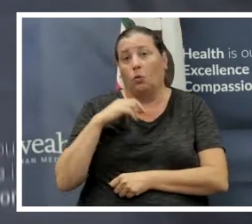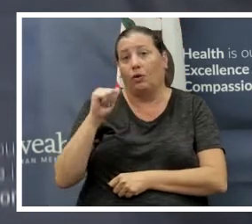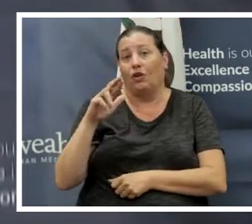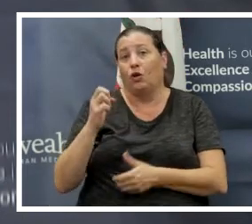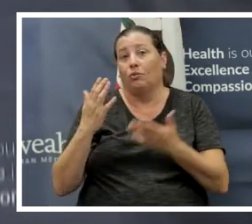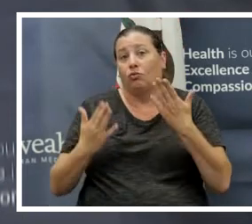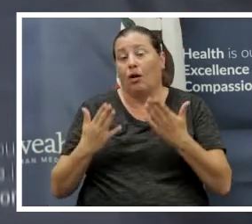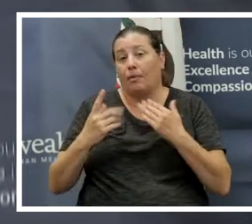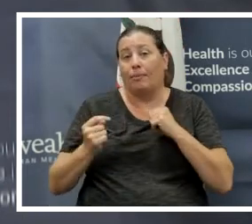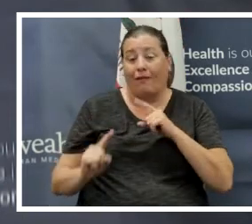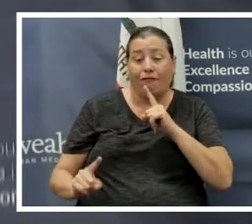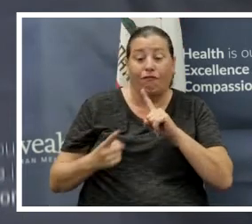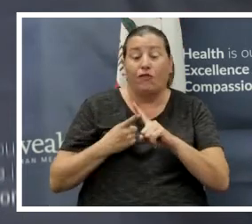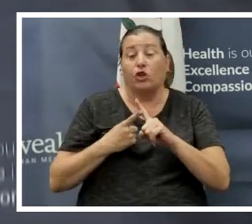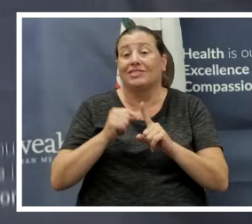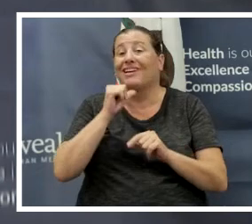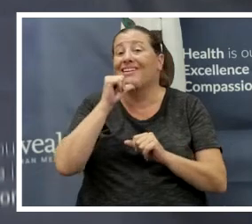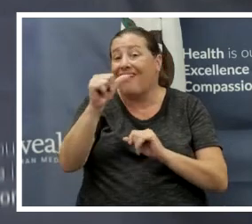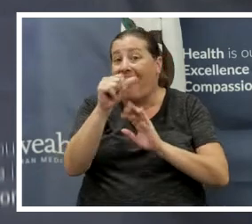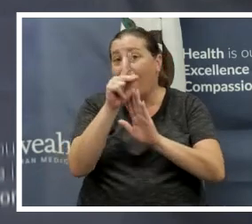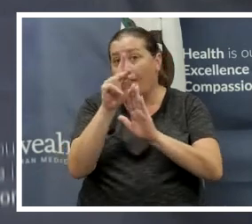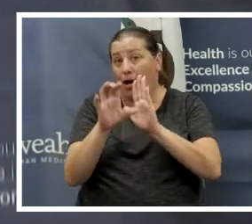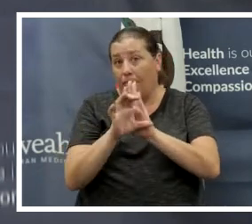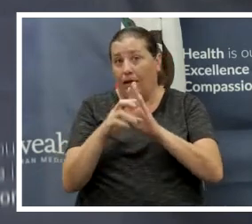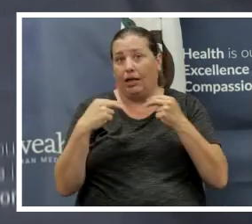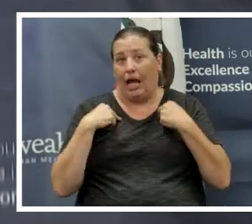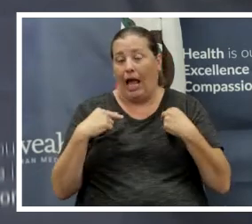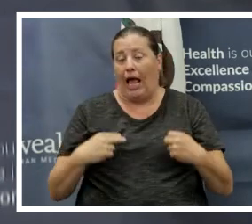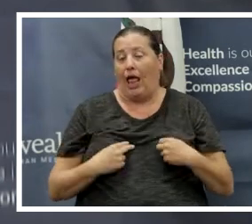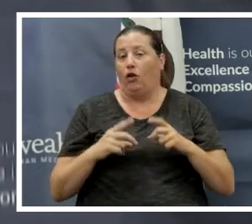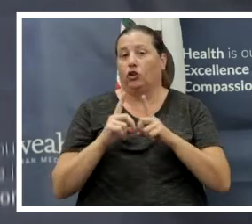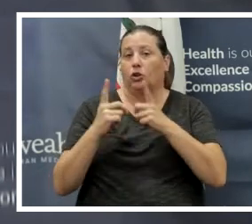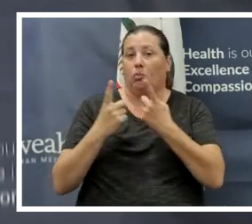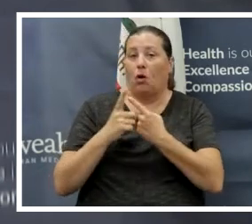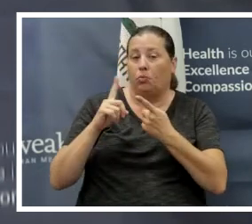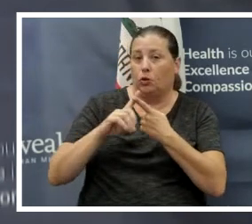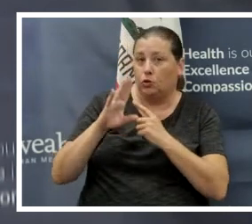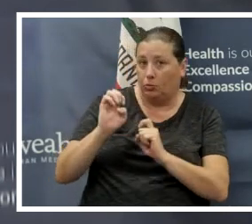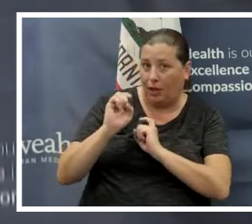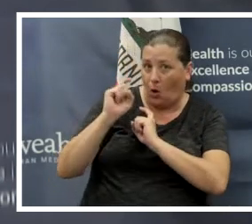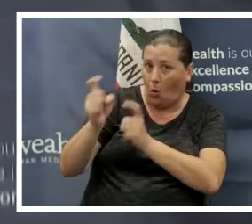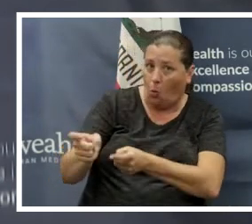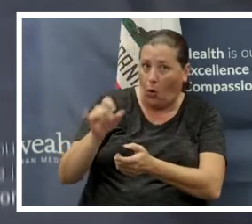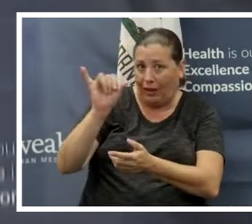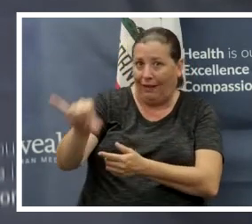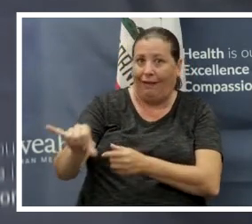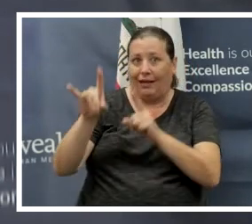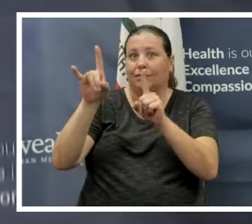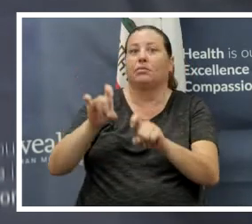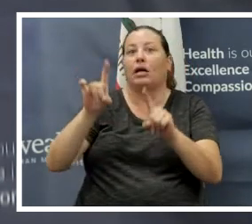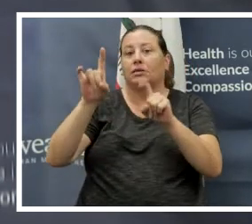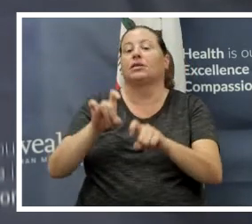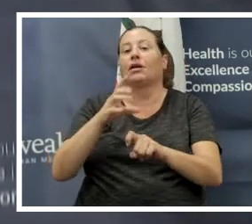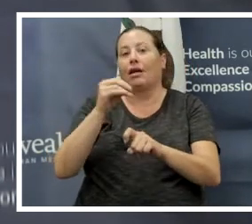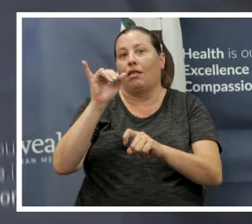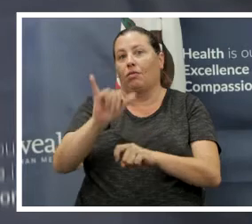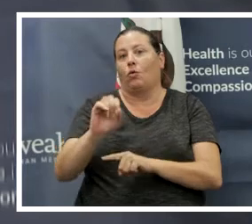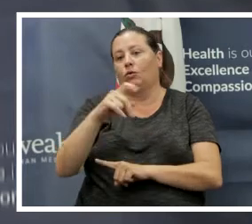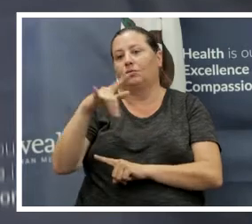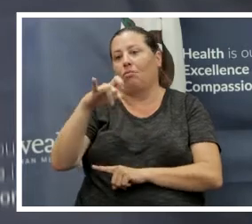first non-public health department to be awarded that platform and those supplies by the